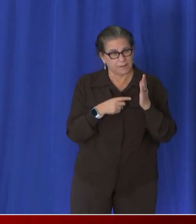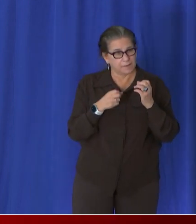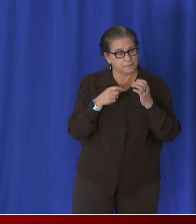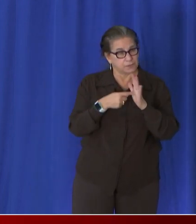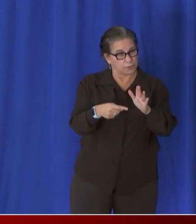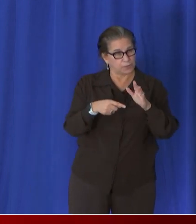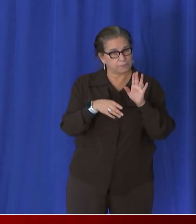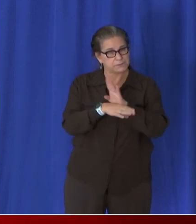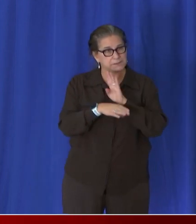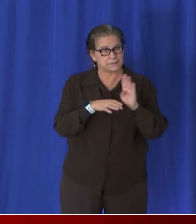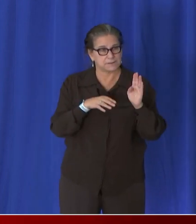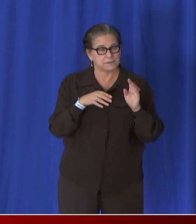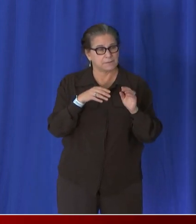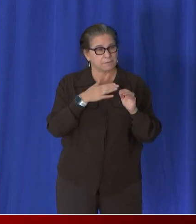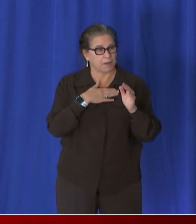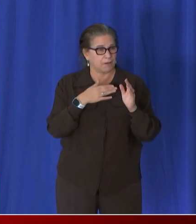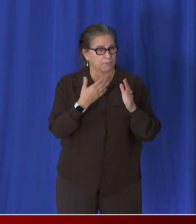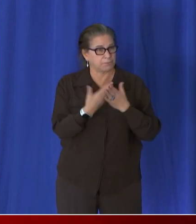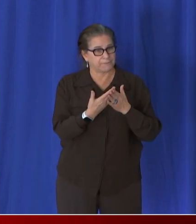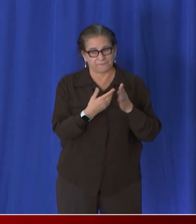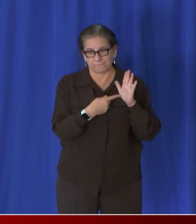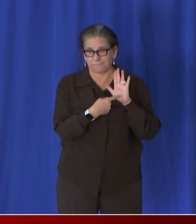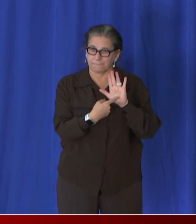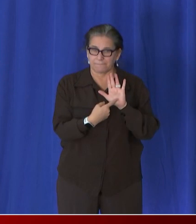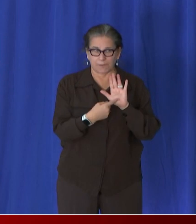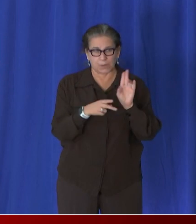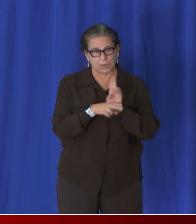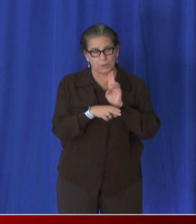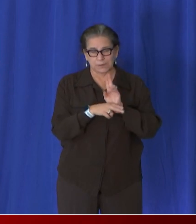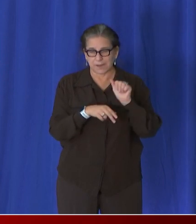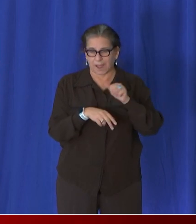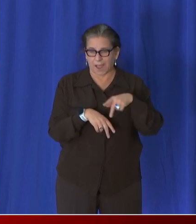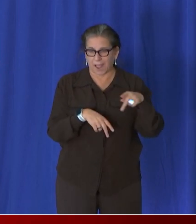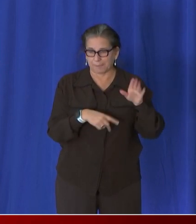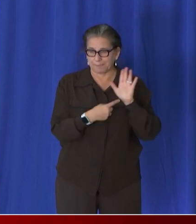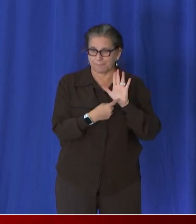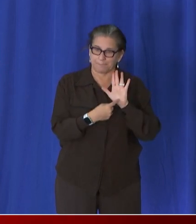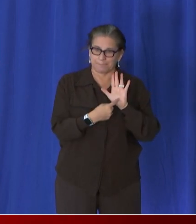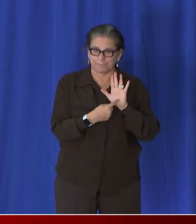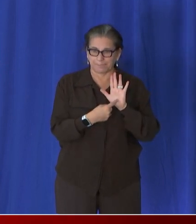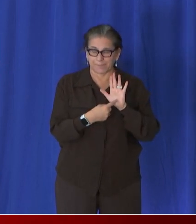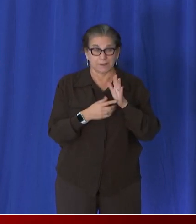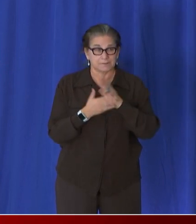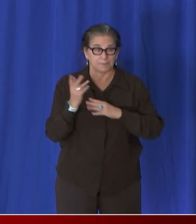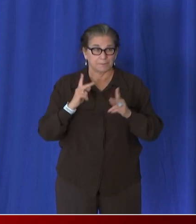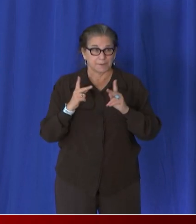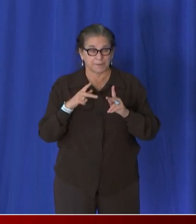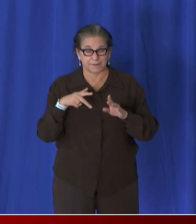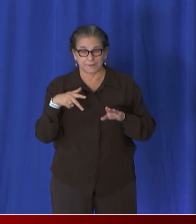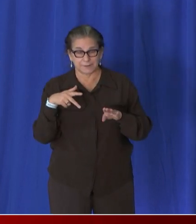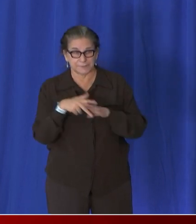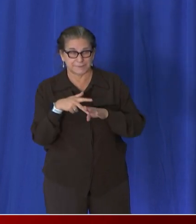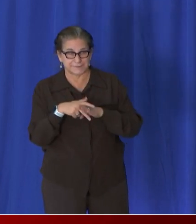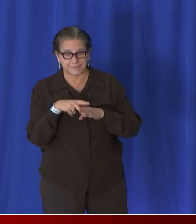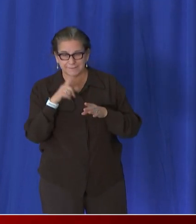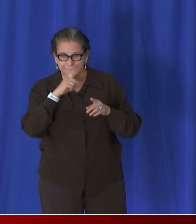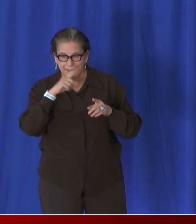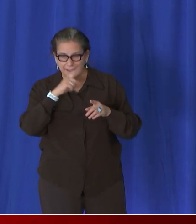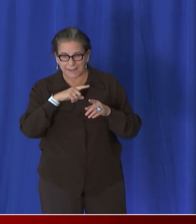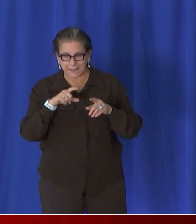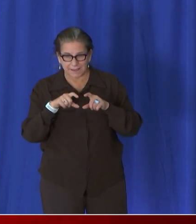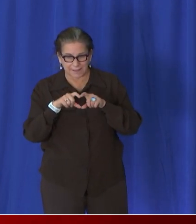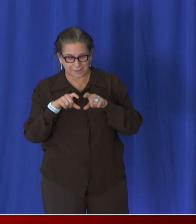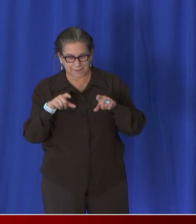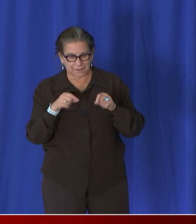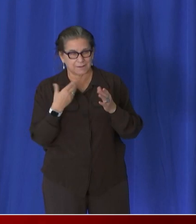fraudulent, or sometimes they're fraudulent, like vaccine cards that are happening. Well, we're not asking our businesses to be sleuths